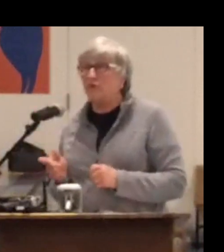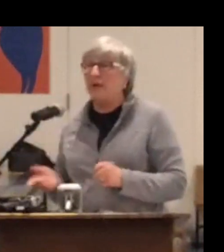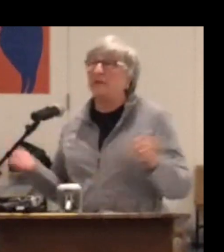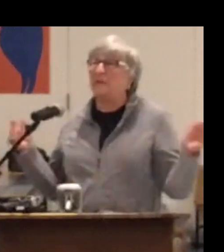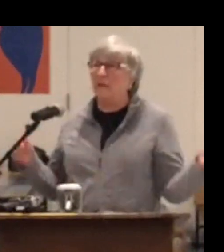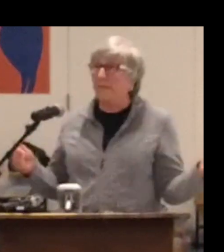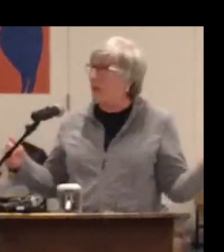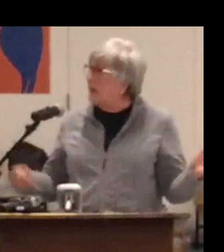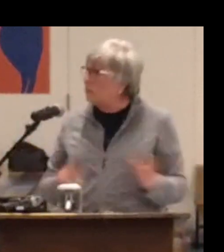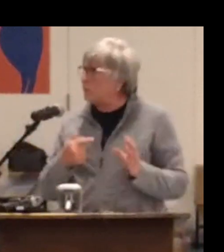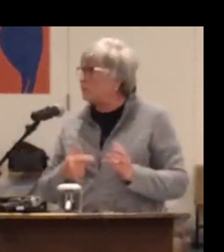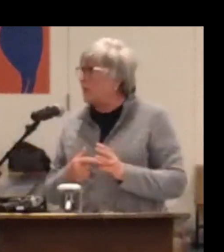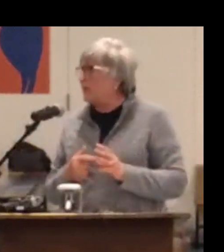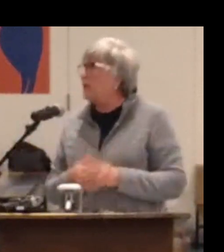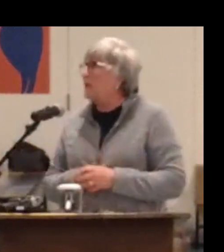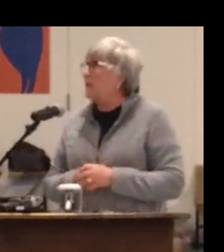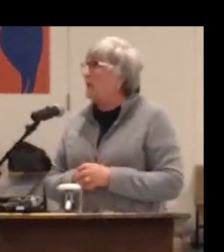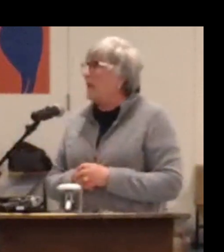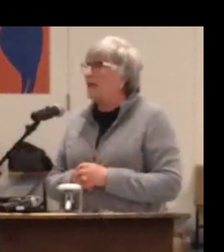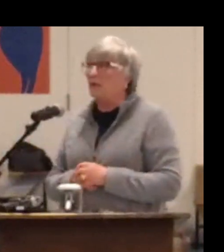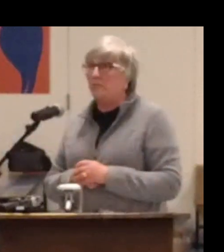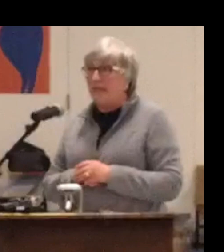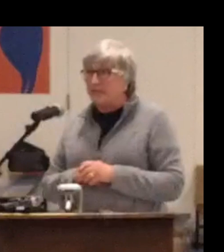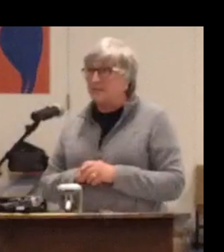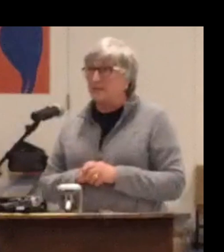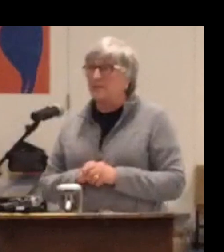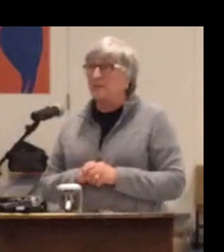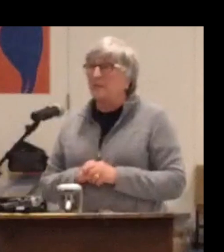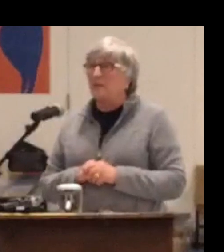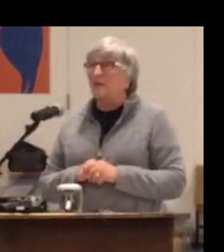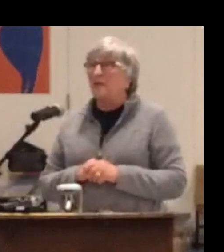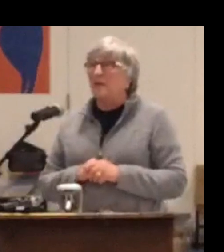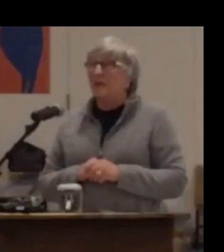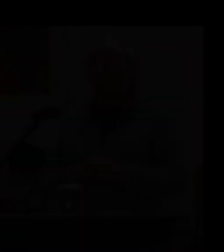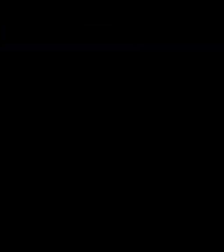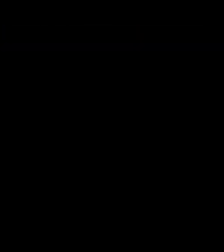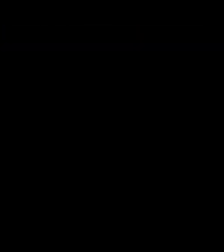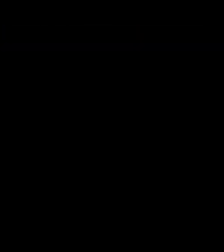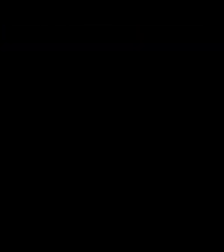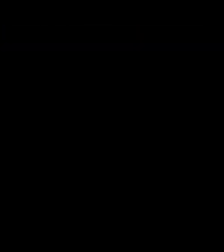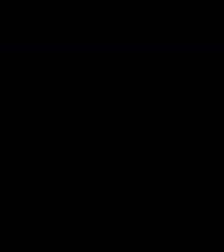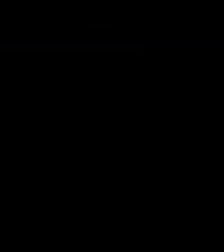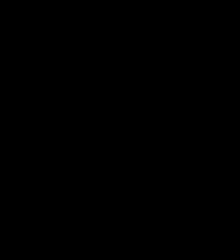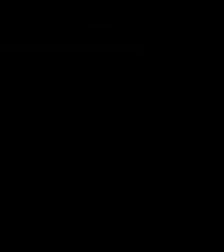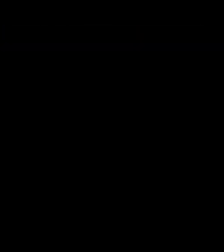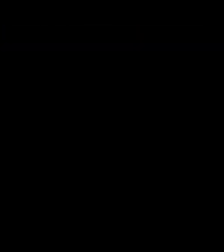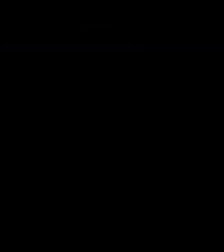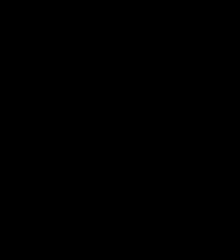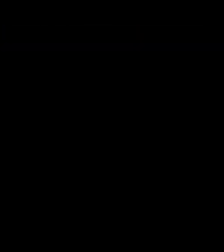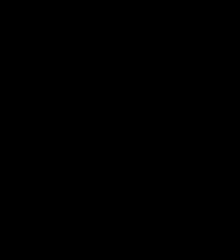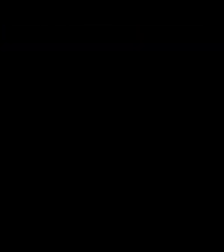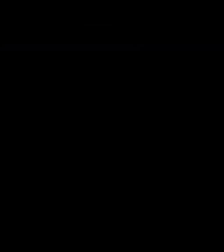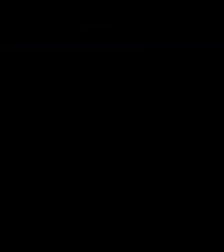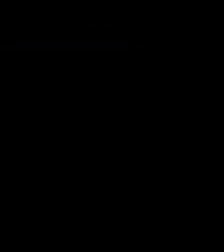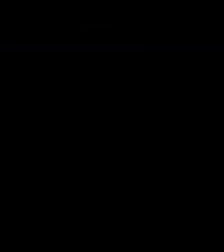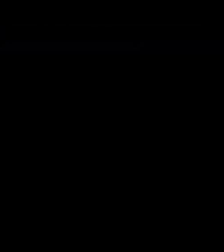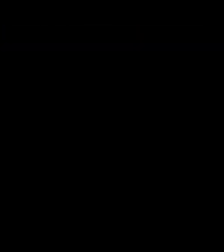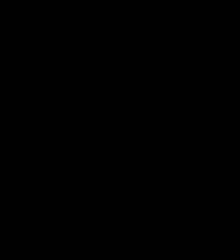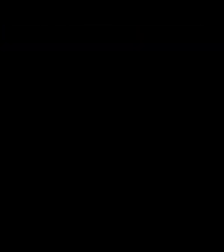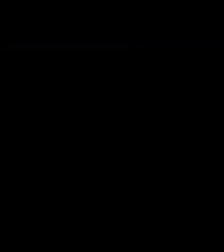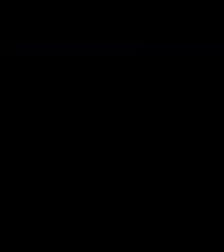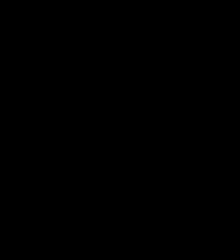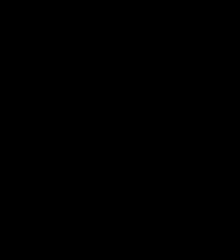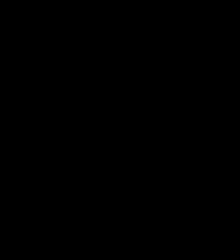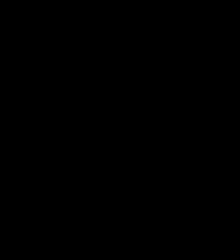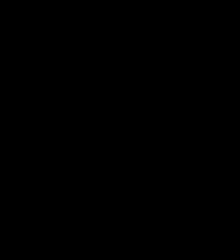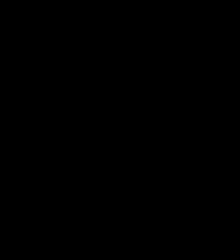the train, climb under the train, and are impacted. And the current bridge plan will reroute them in the opposite direction of the schools, taking